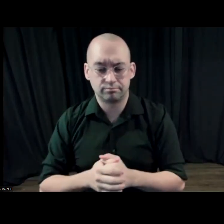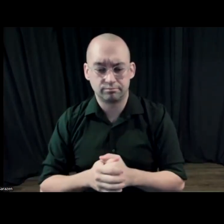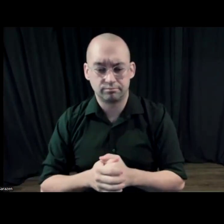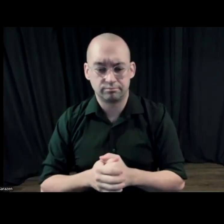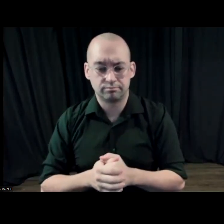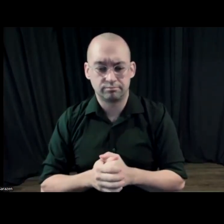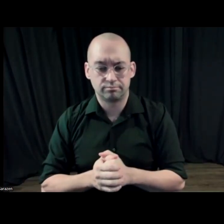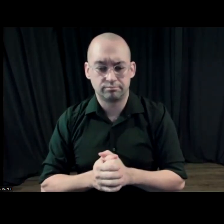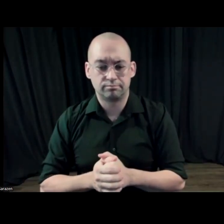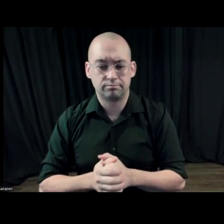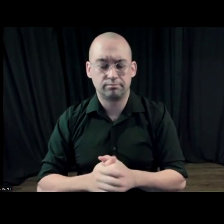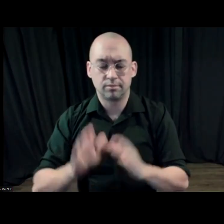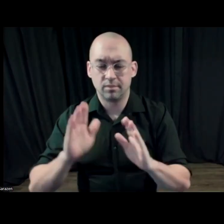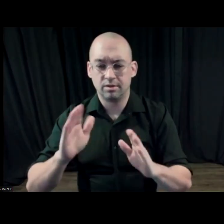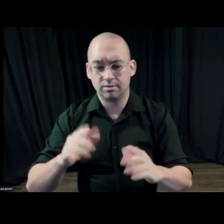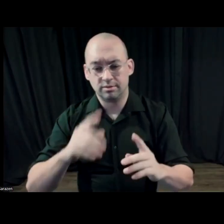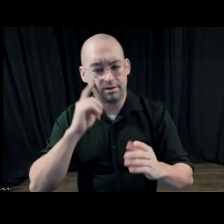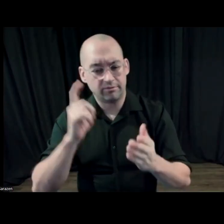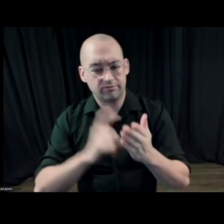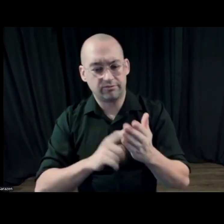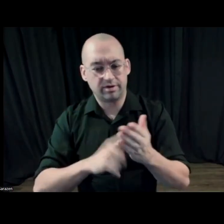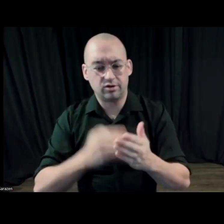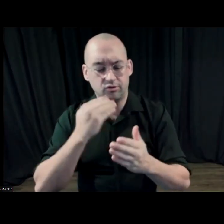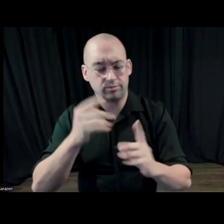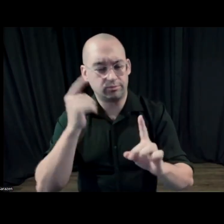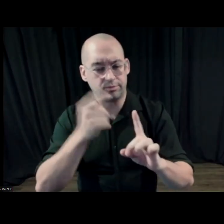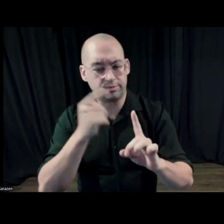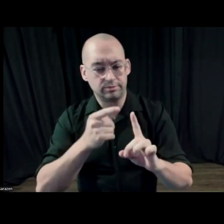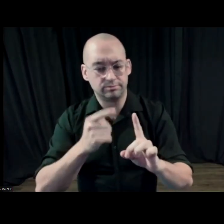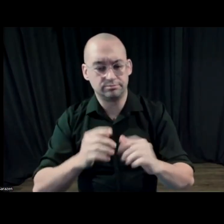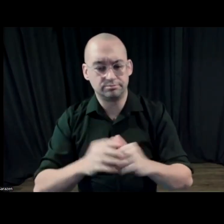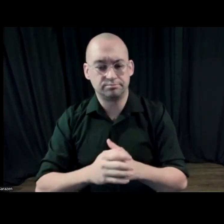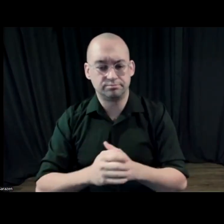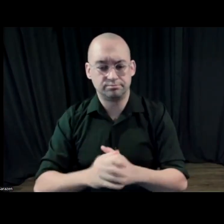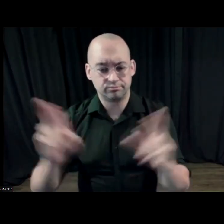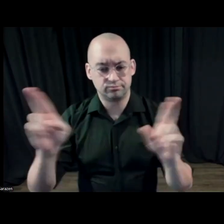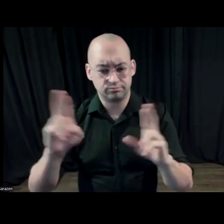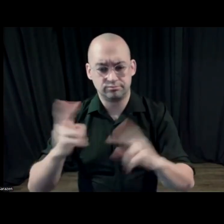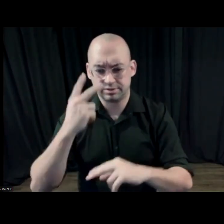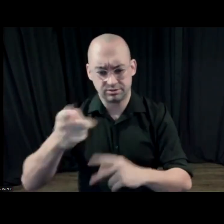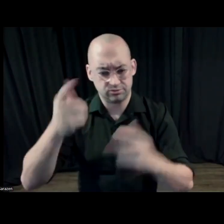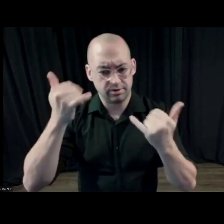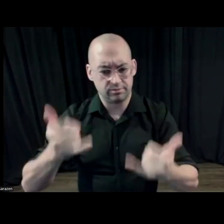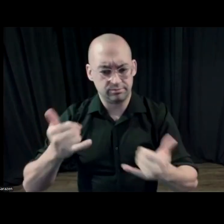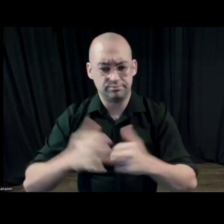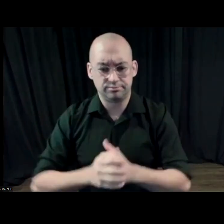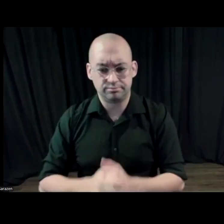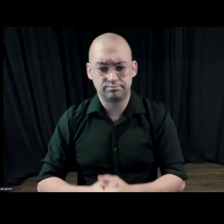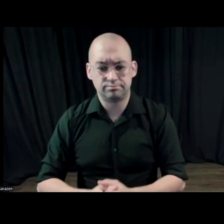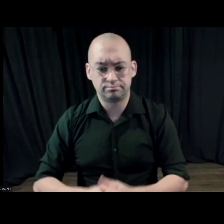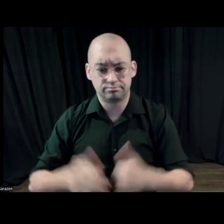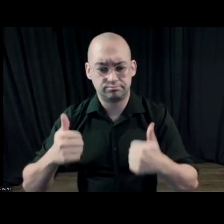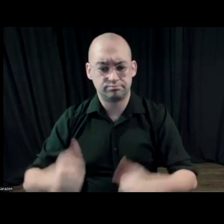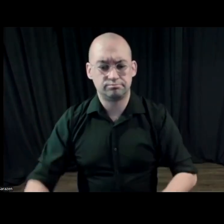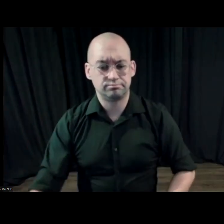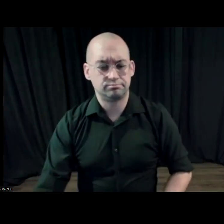critical priorities in your recommendations elevated at the Master Plan on Aging Day of Action. In particular,